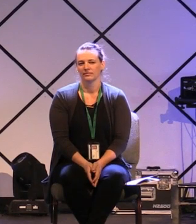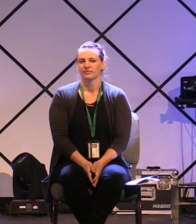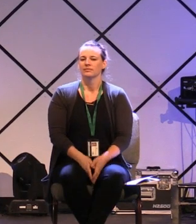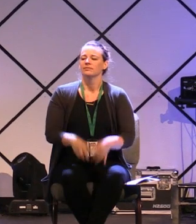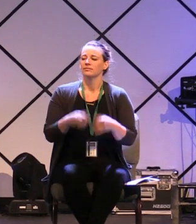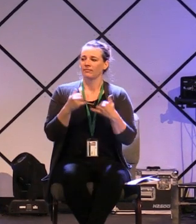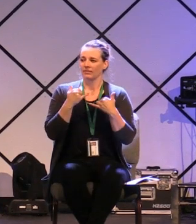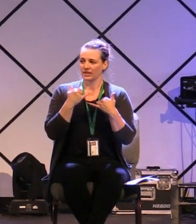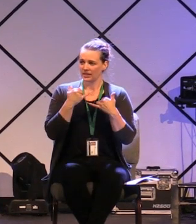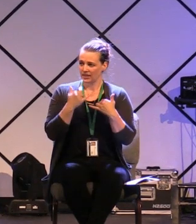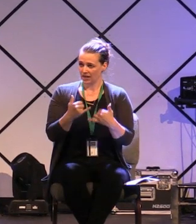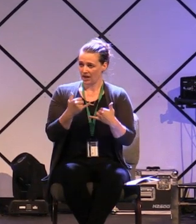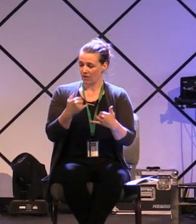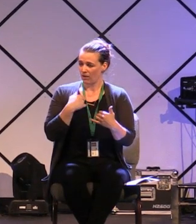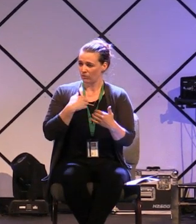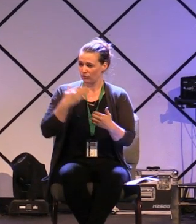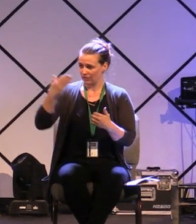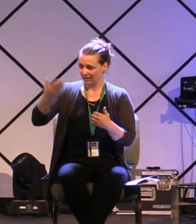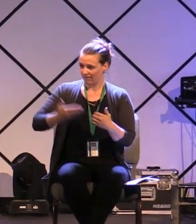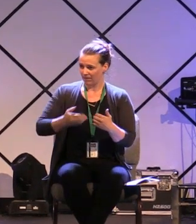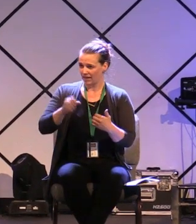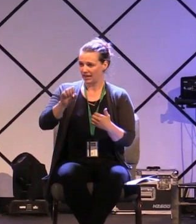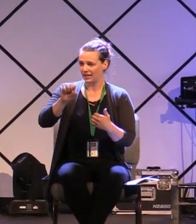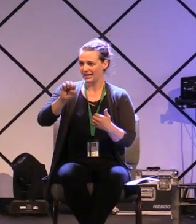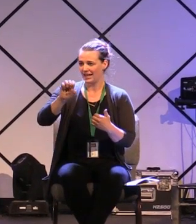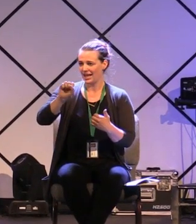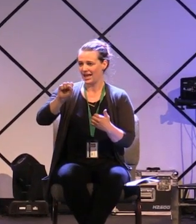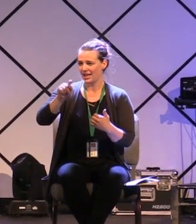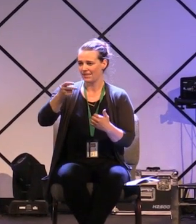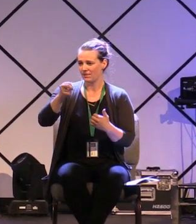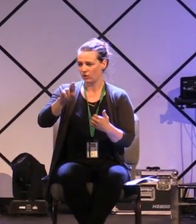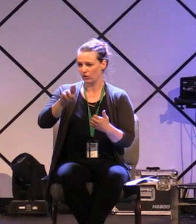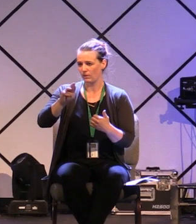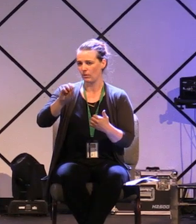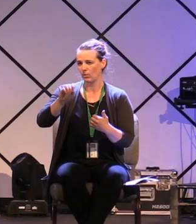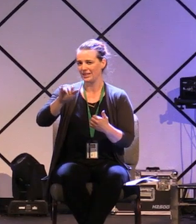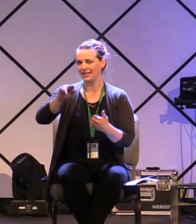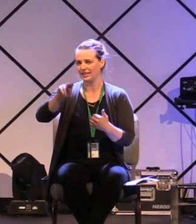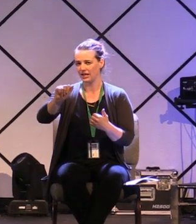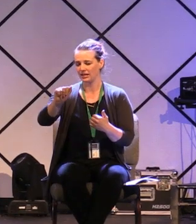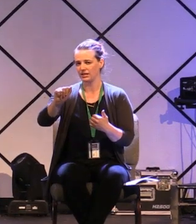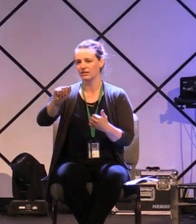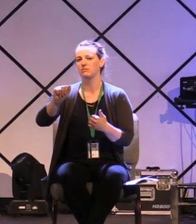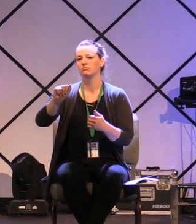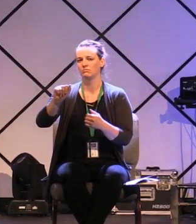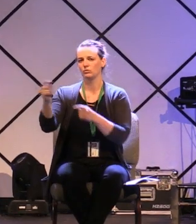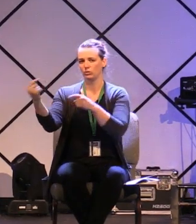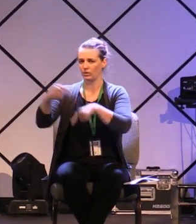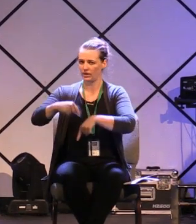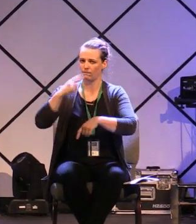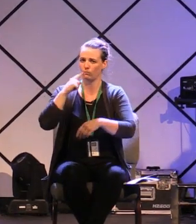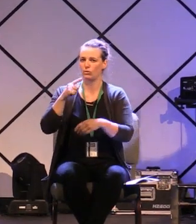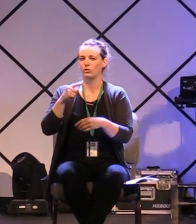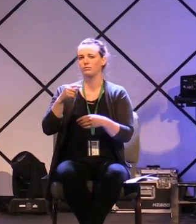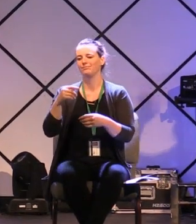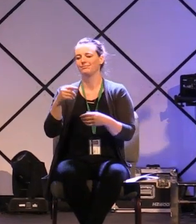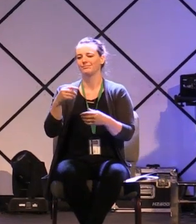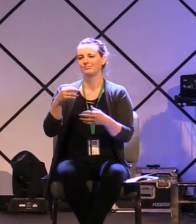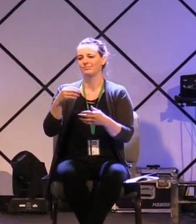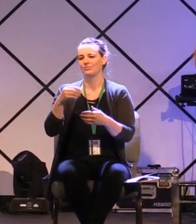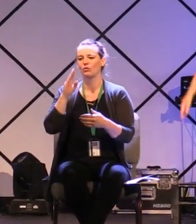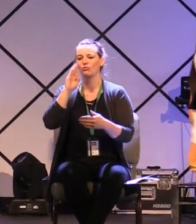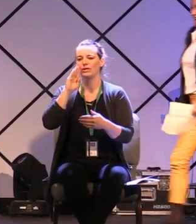And now I would like to invite Esther Molina, the director of our breeding program, to the stage to do breeder